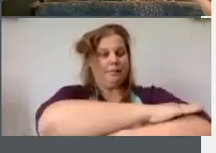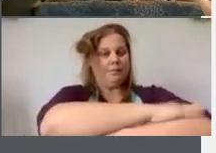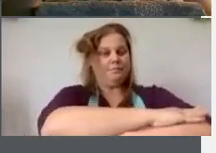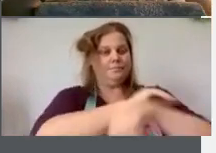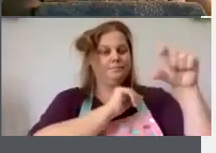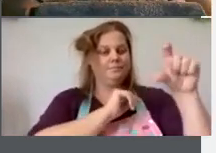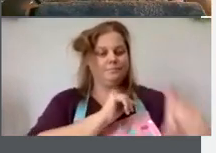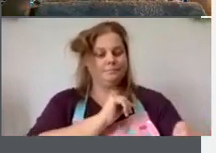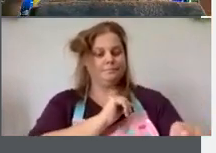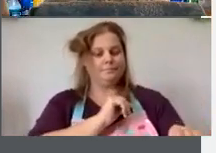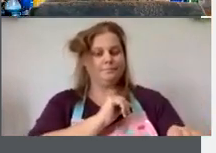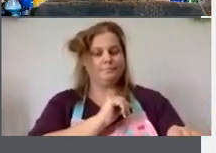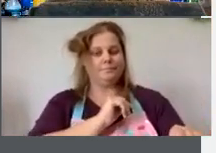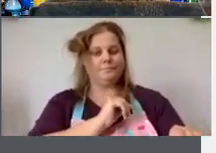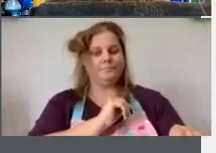Okay?